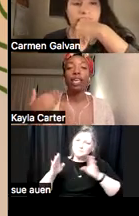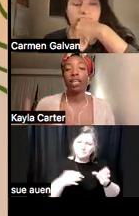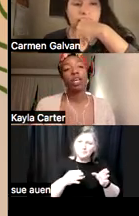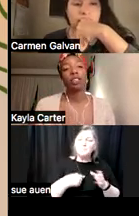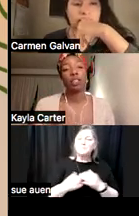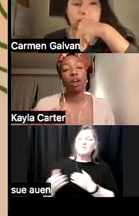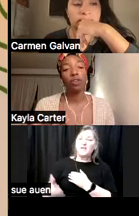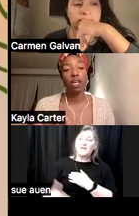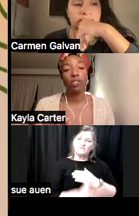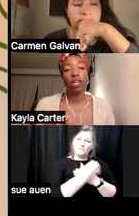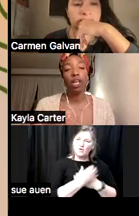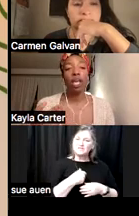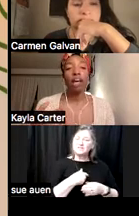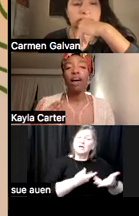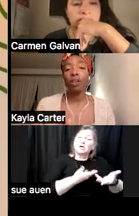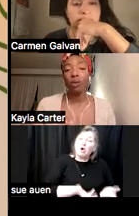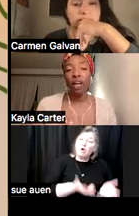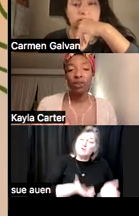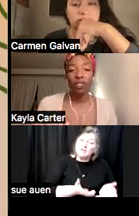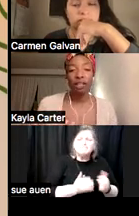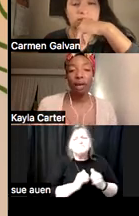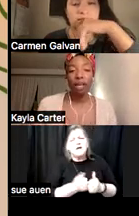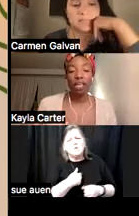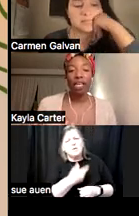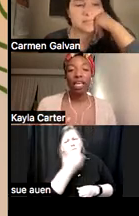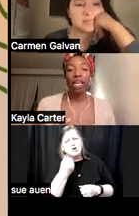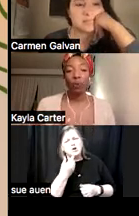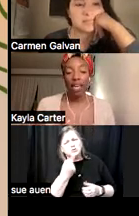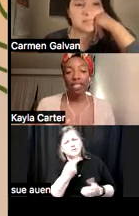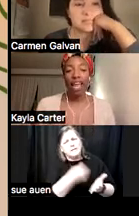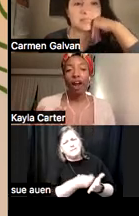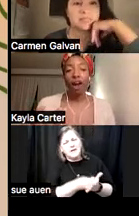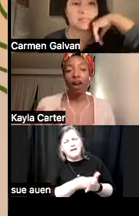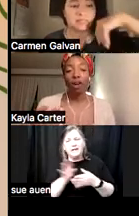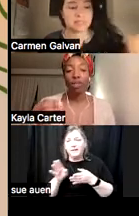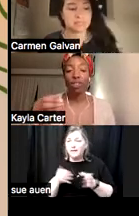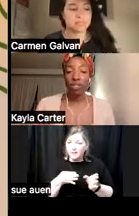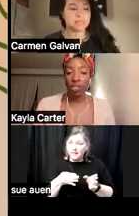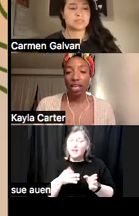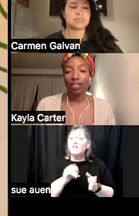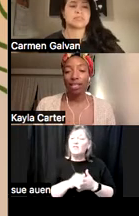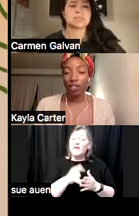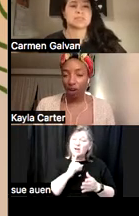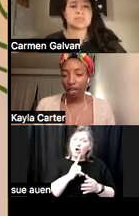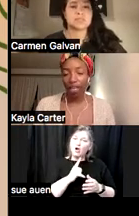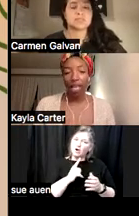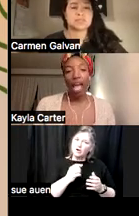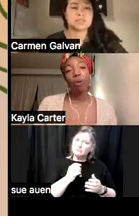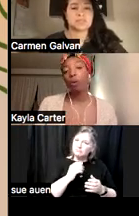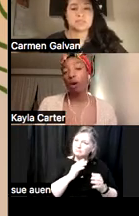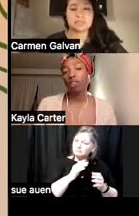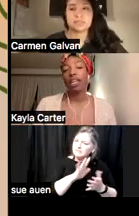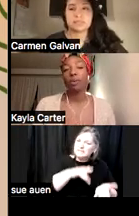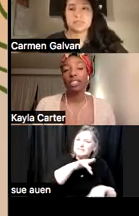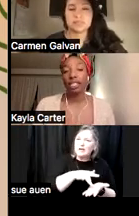not force us, but engage us in a conversation of how can we understand money in ways that are positioning and centering